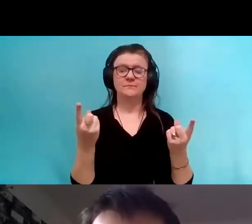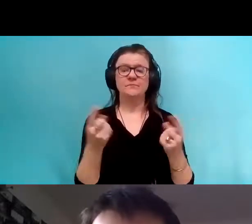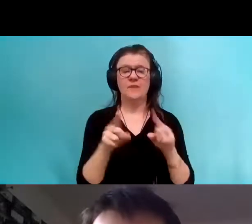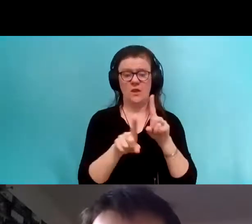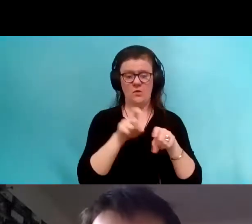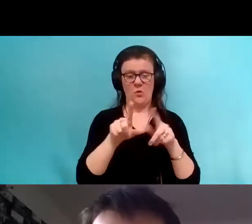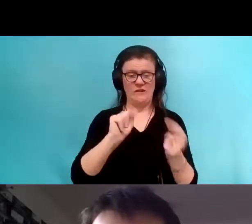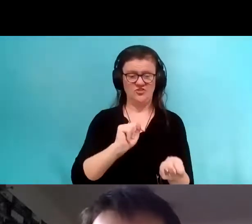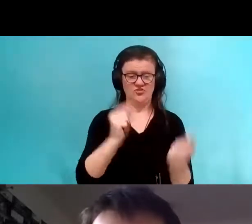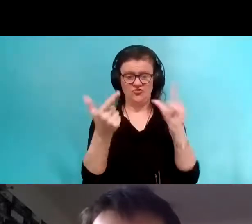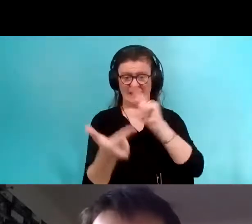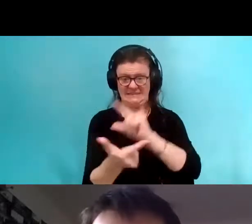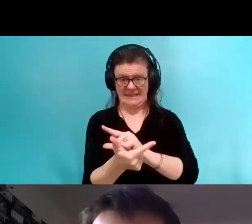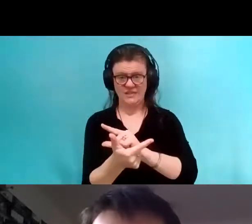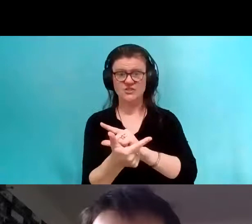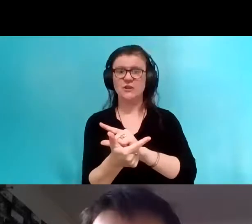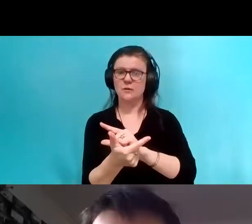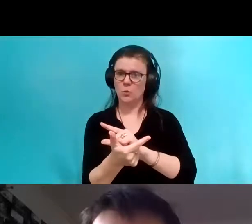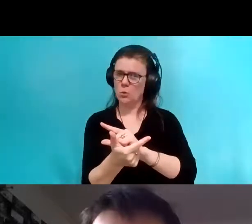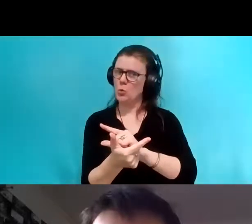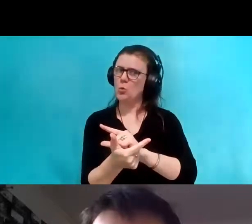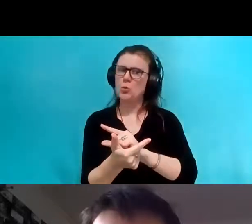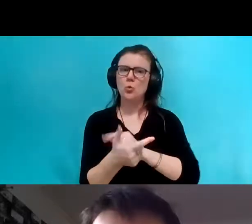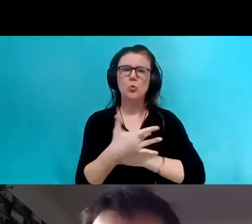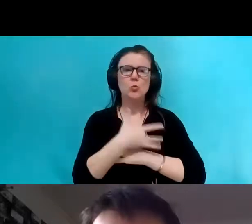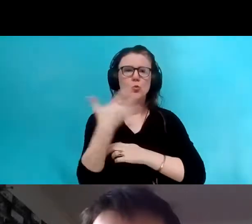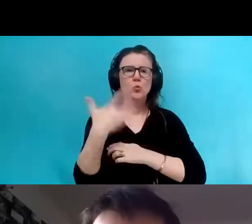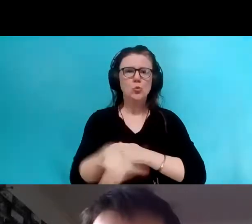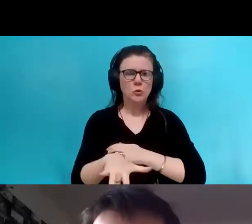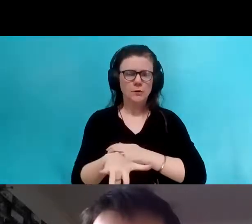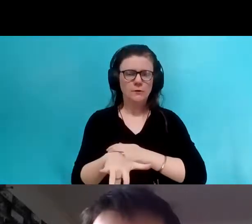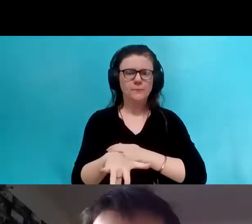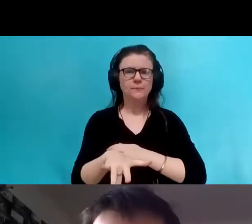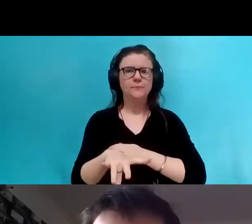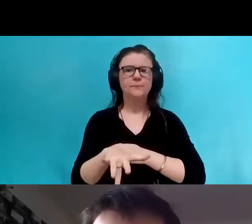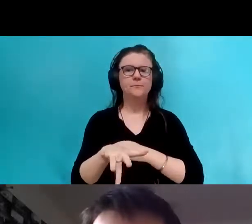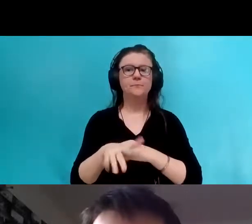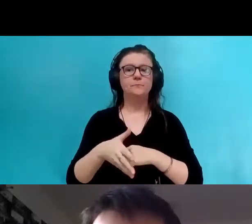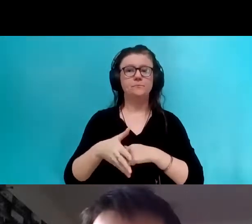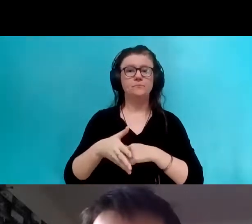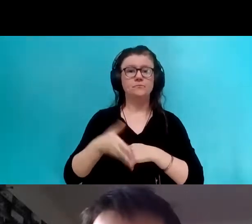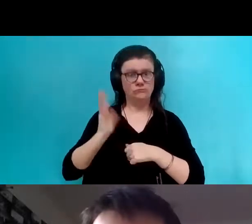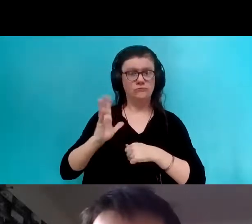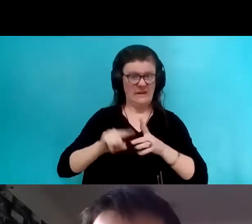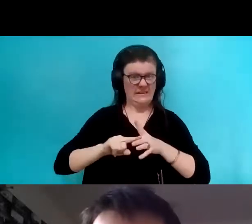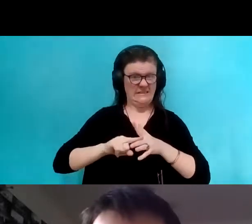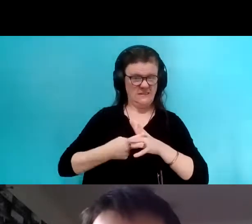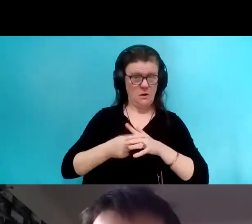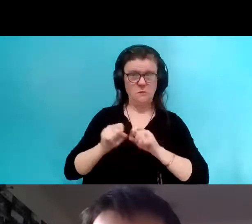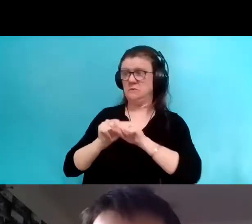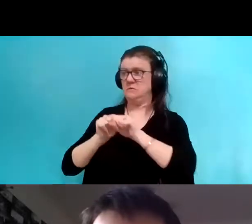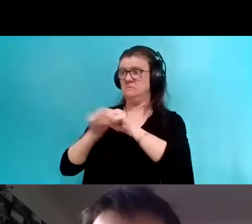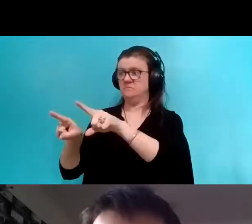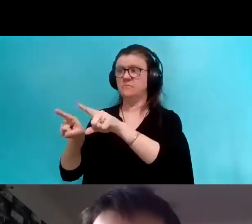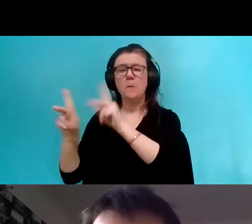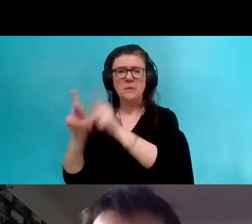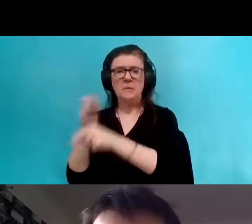local language was very sensitive. Initially, we outsourced this to language expert